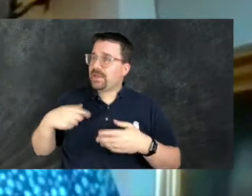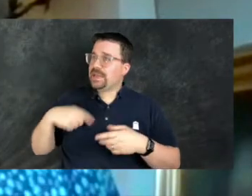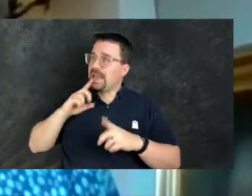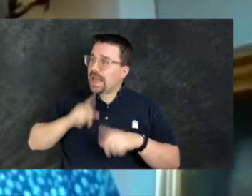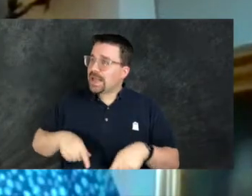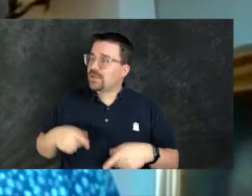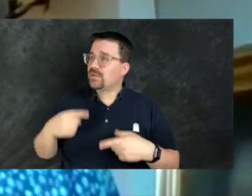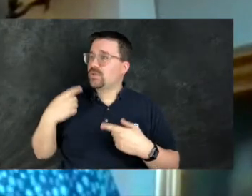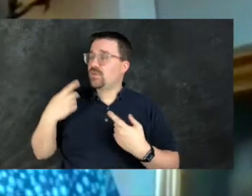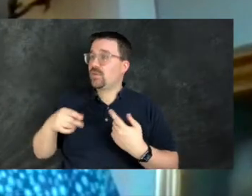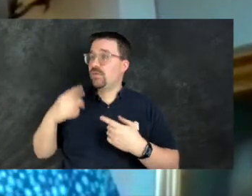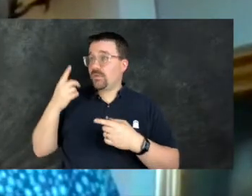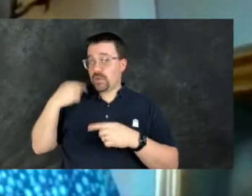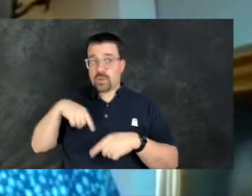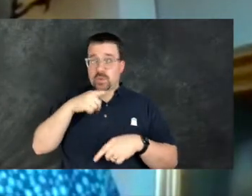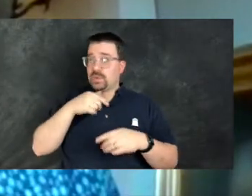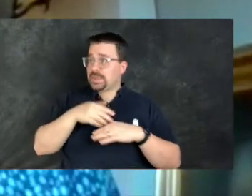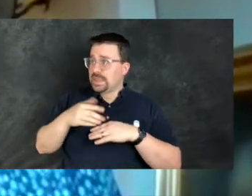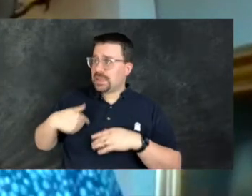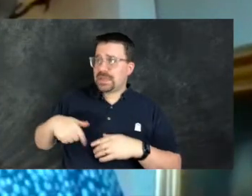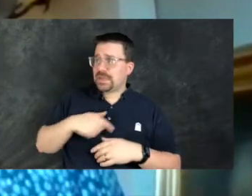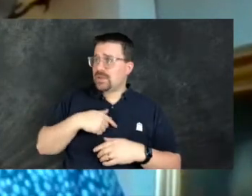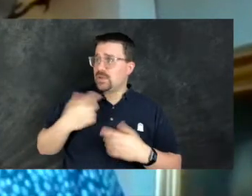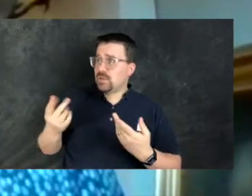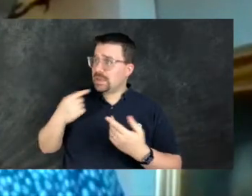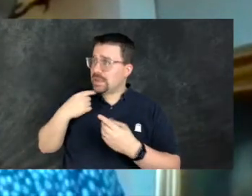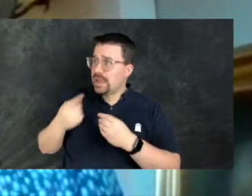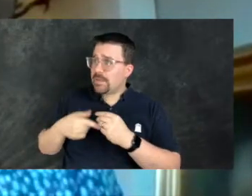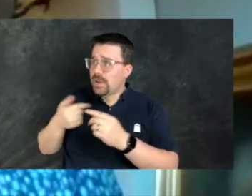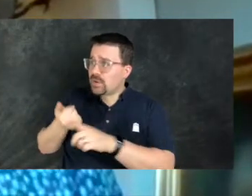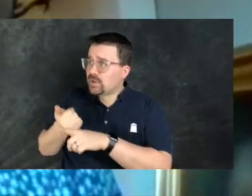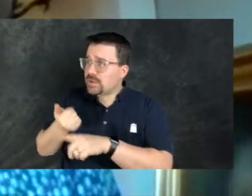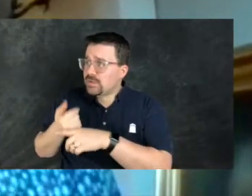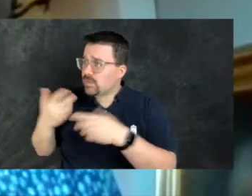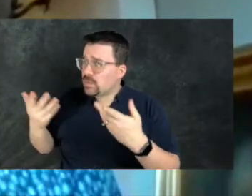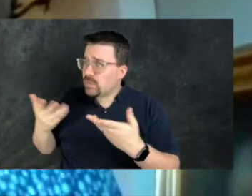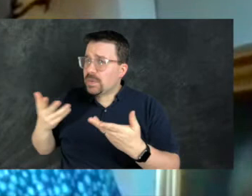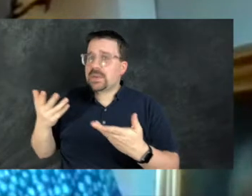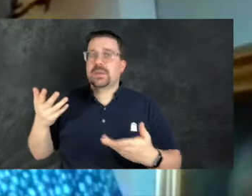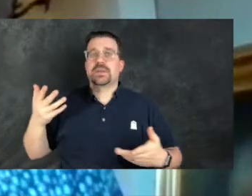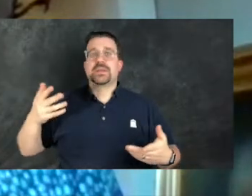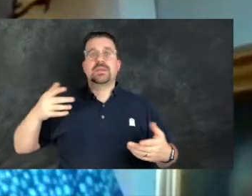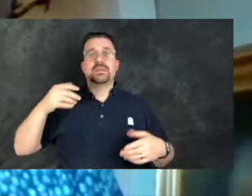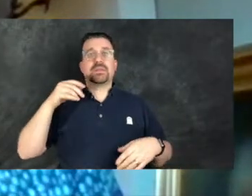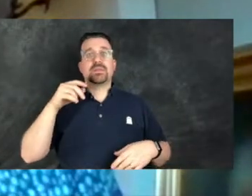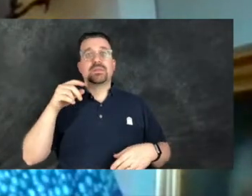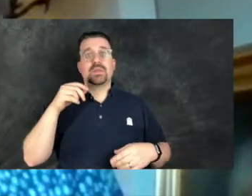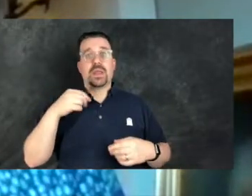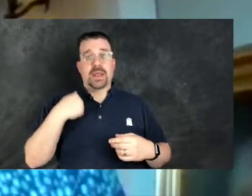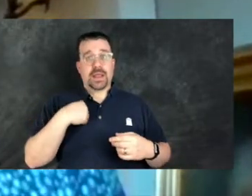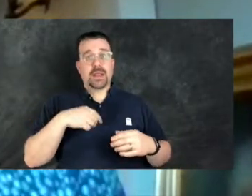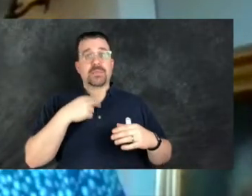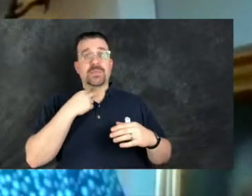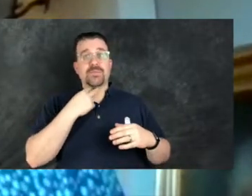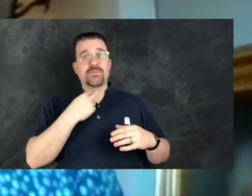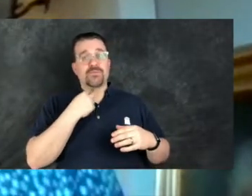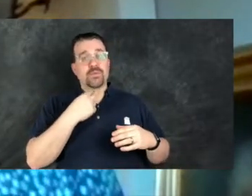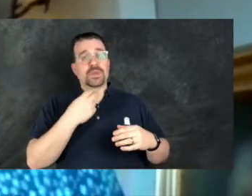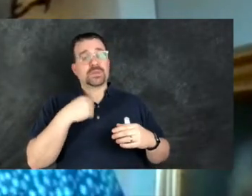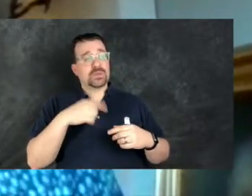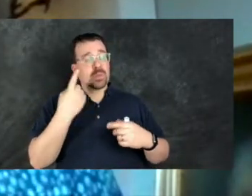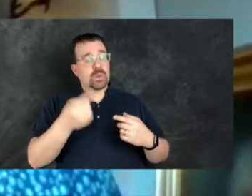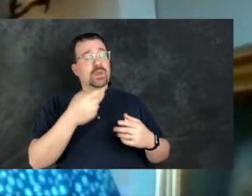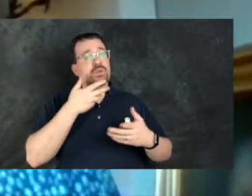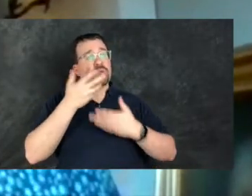those who sent us. What do you say about yourself?" He said, "I am the voice of the one